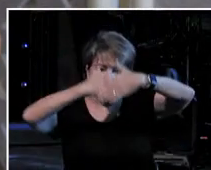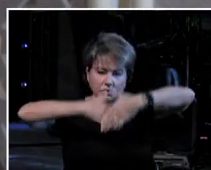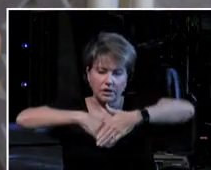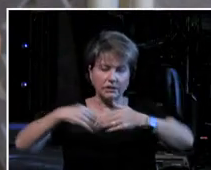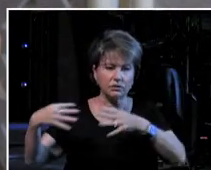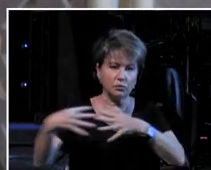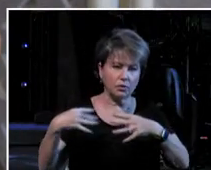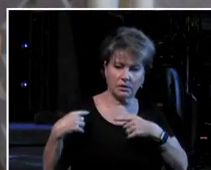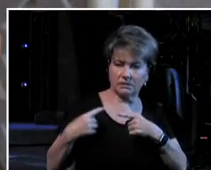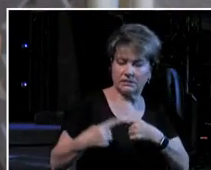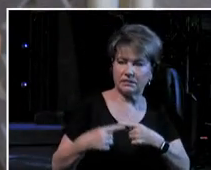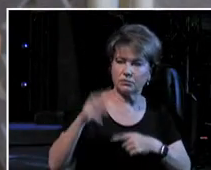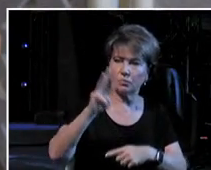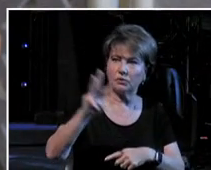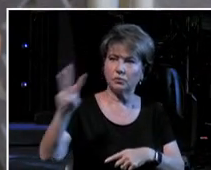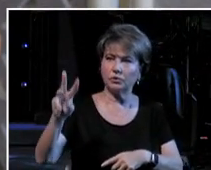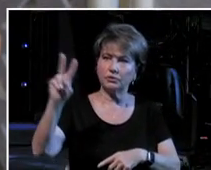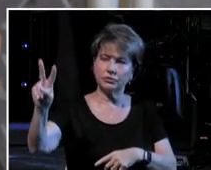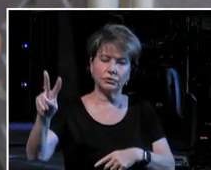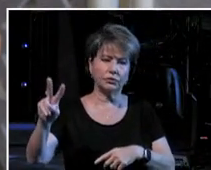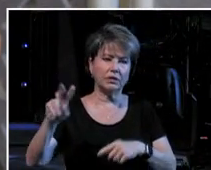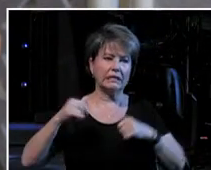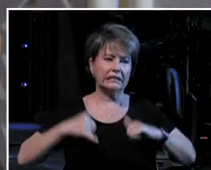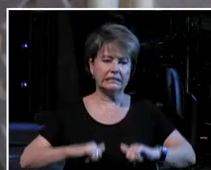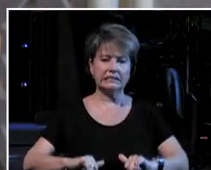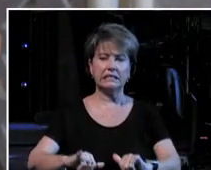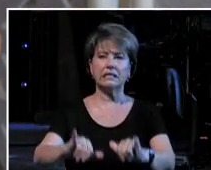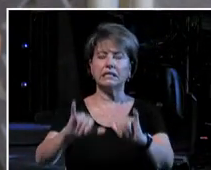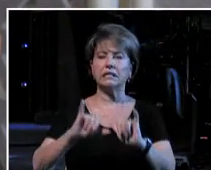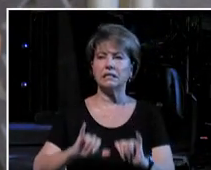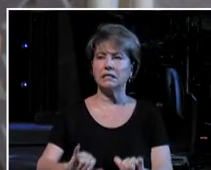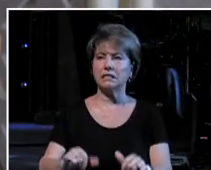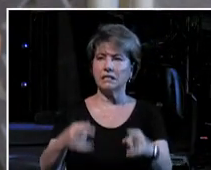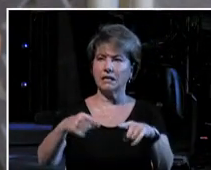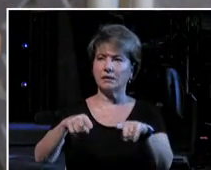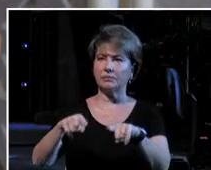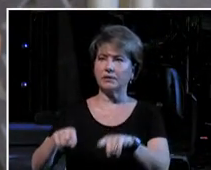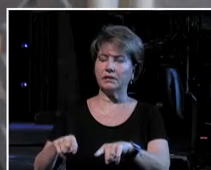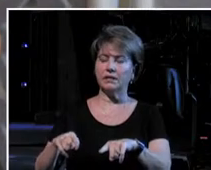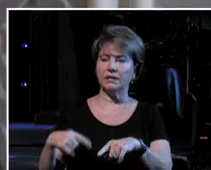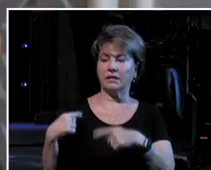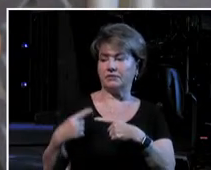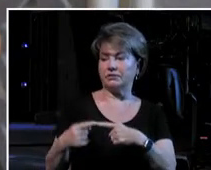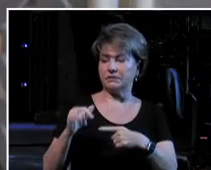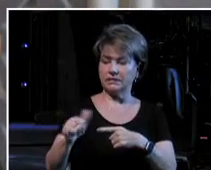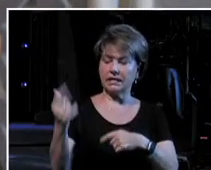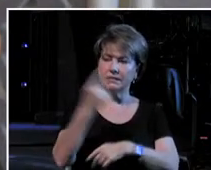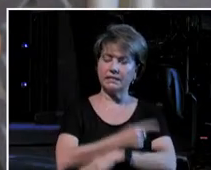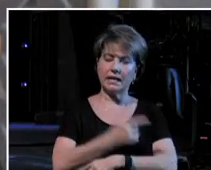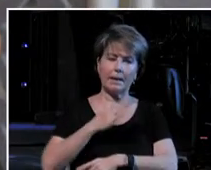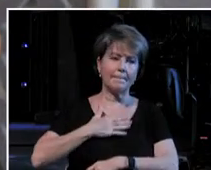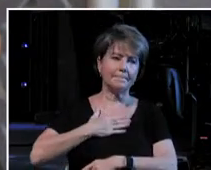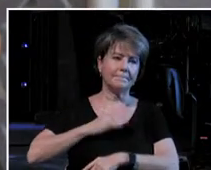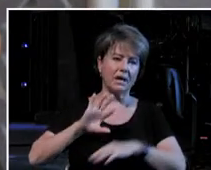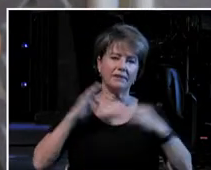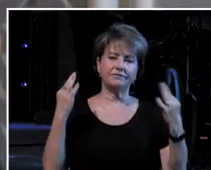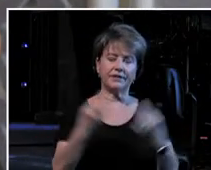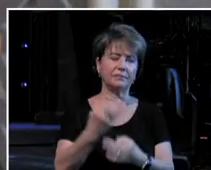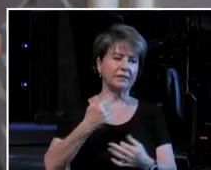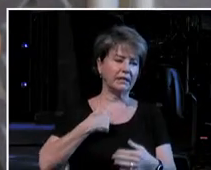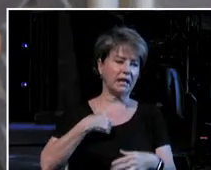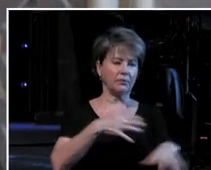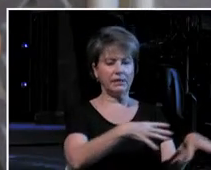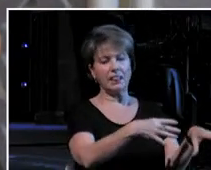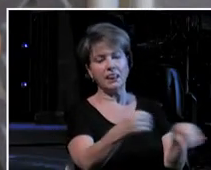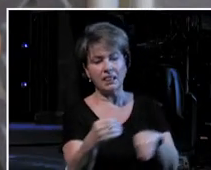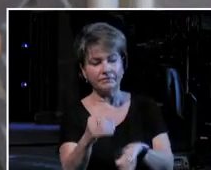War II is still going on, and since that day, my family and I have left our home and have not had